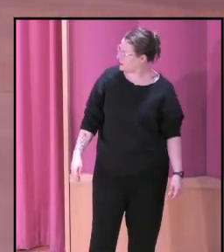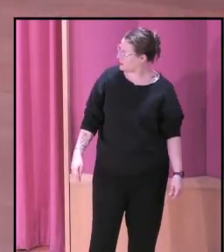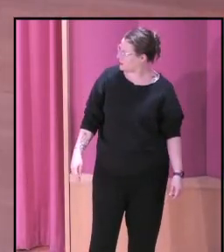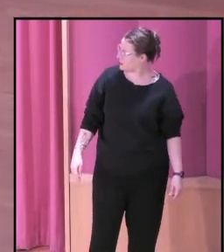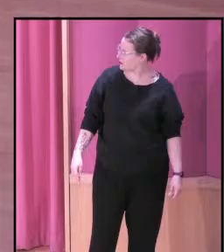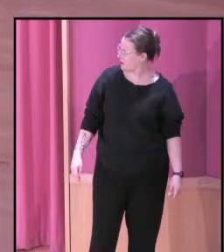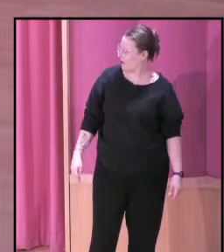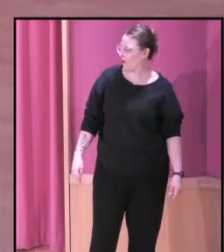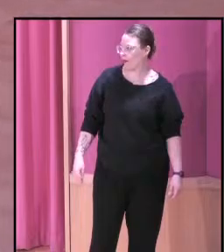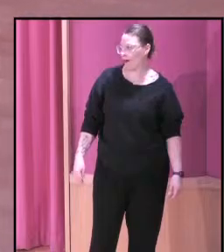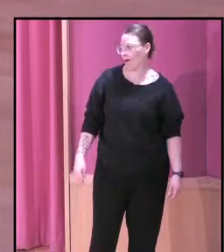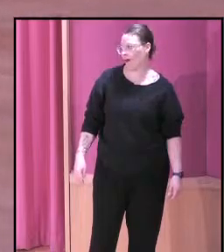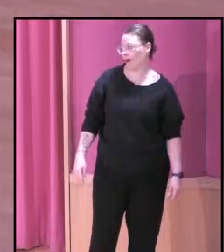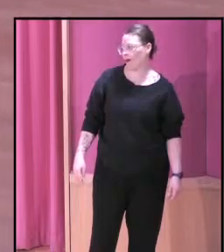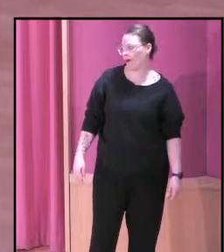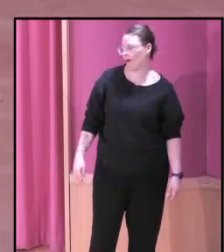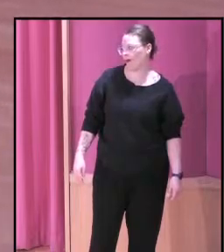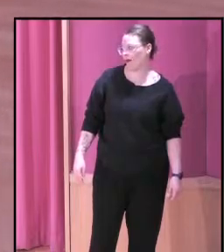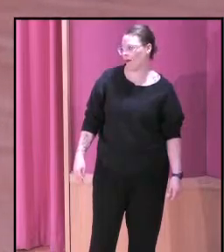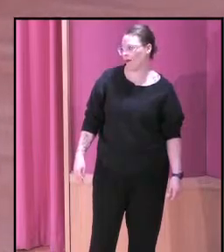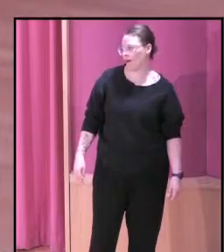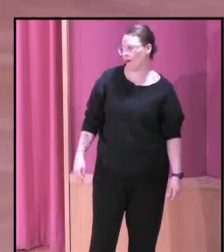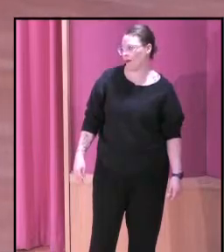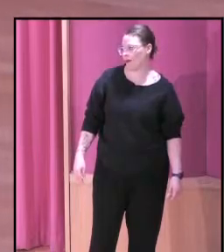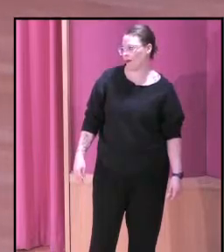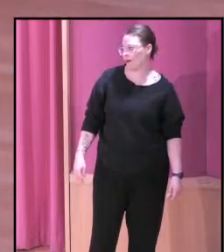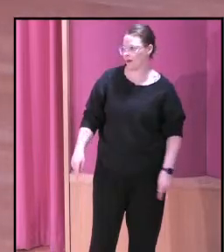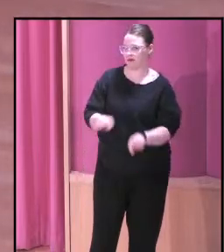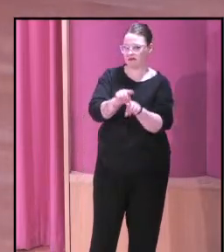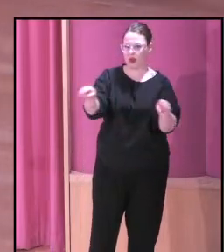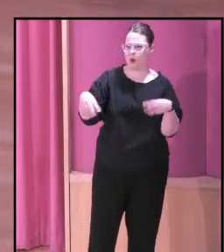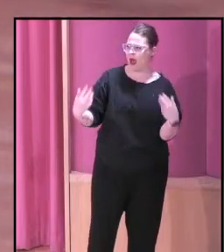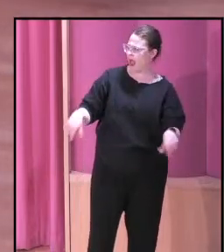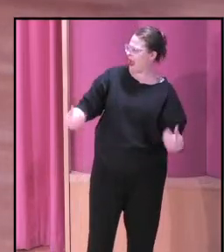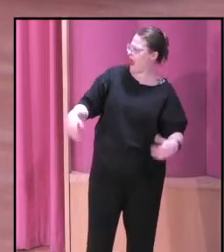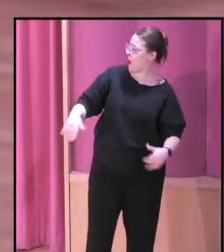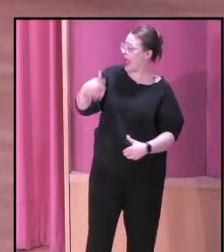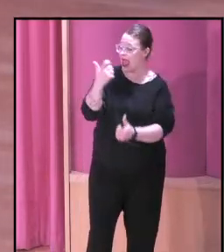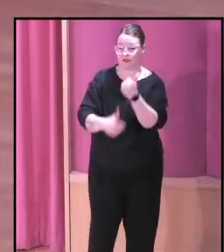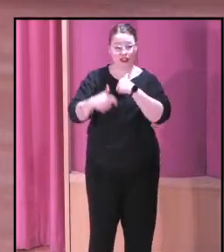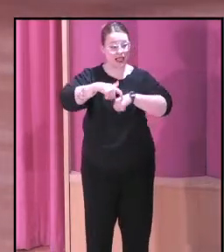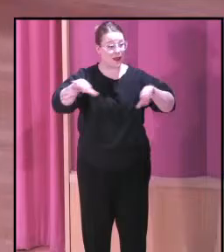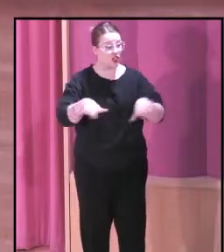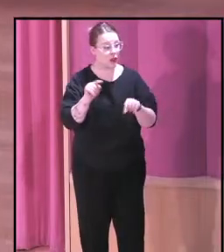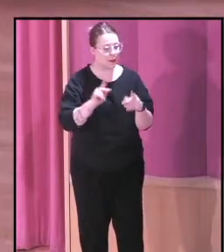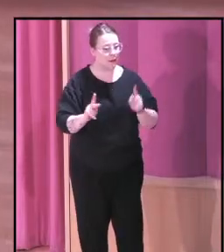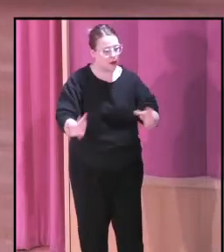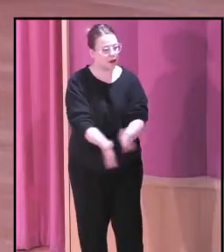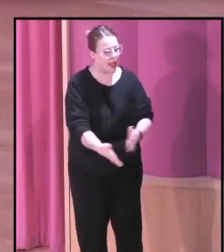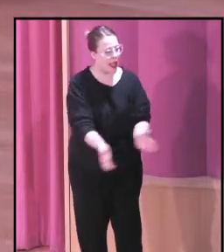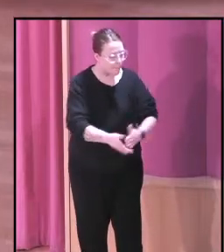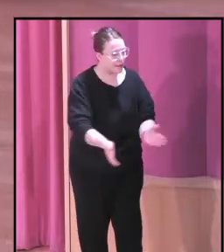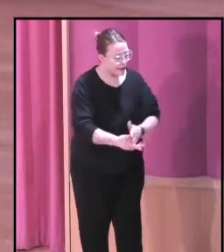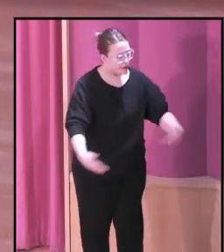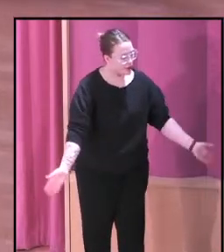the cool thing about this trick is every time I do it, people clap.